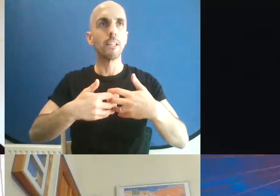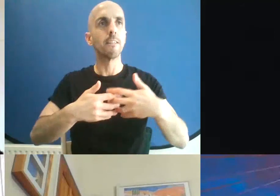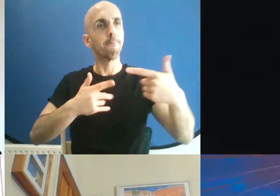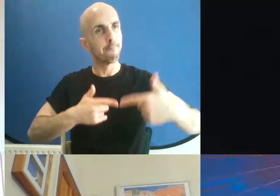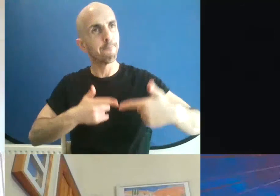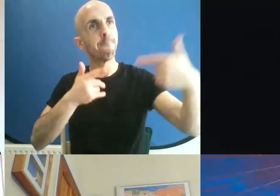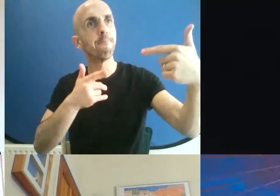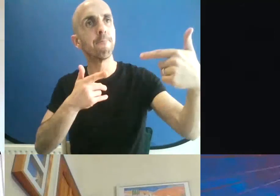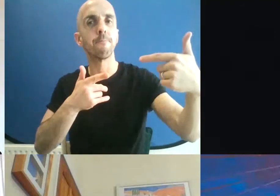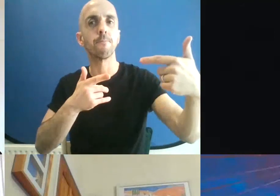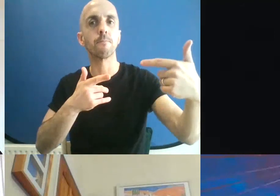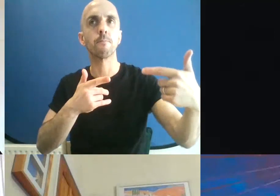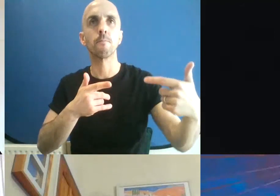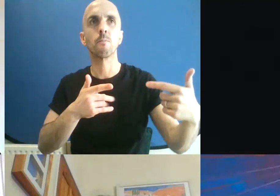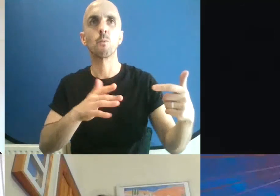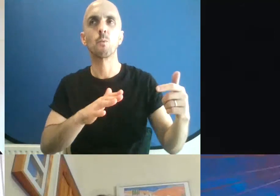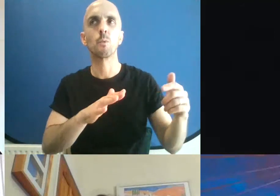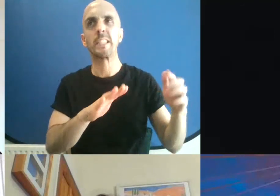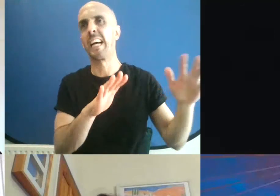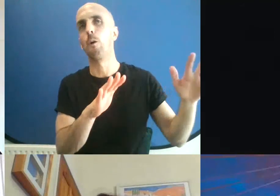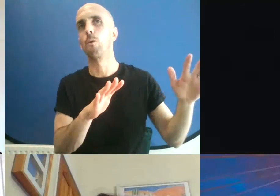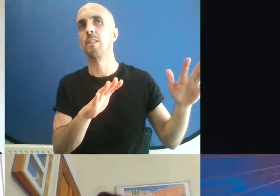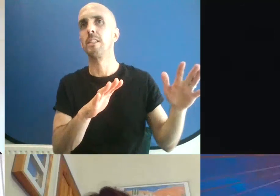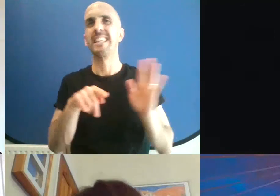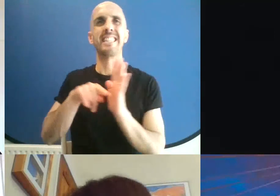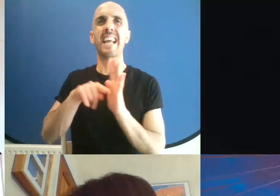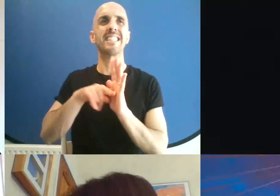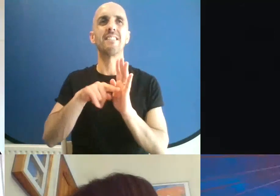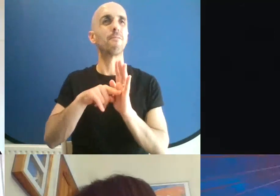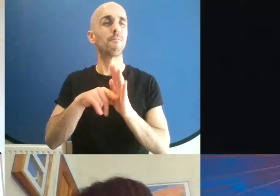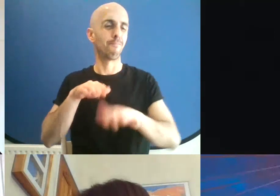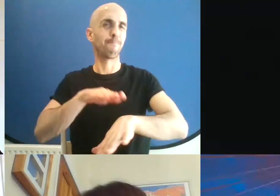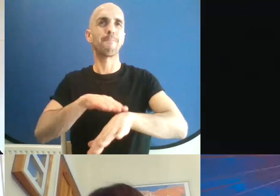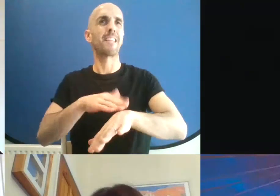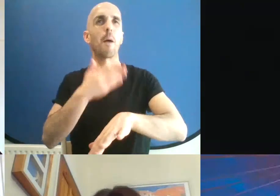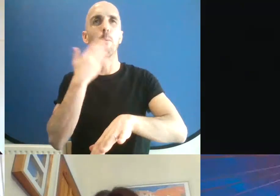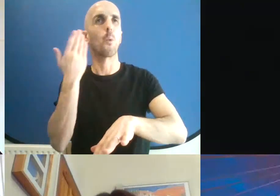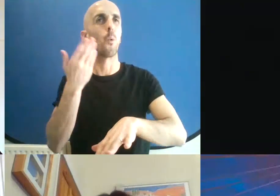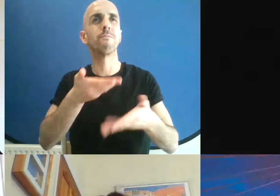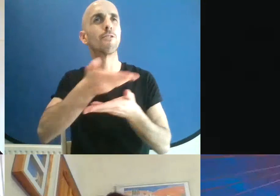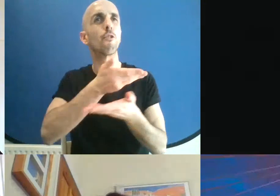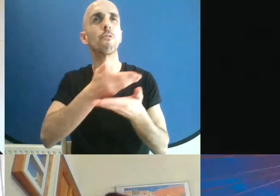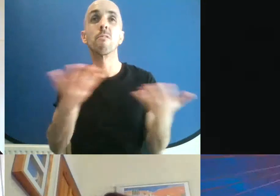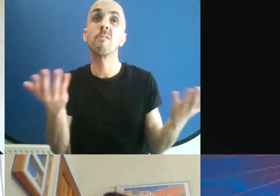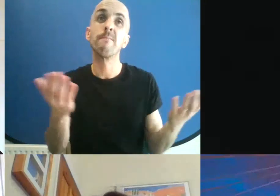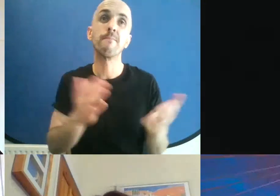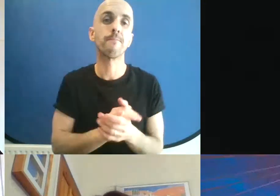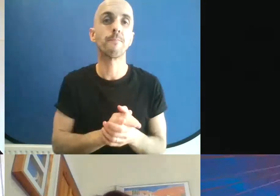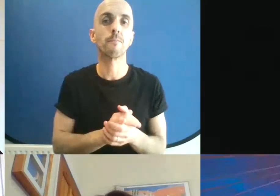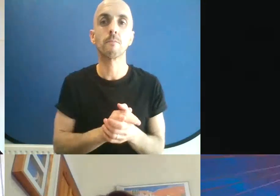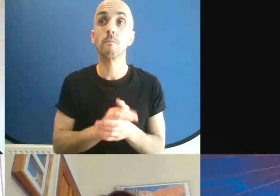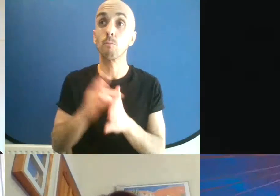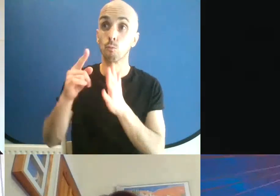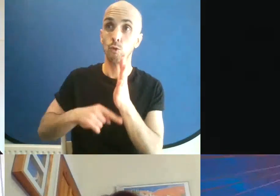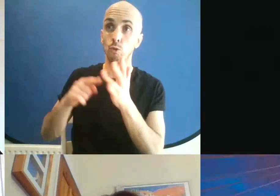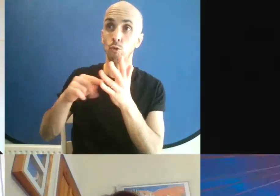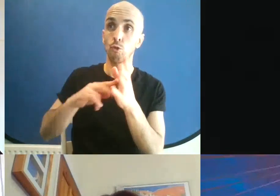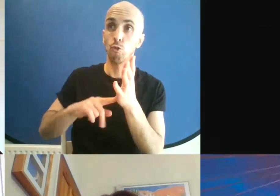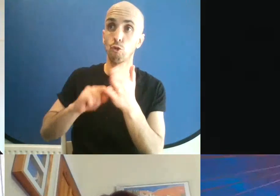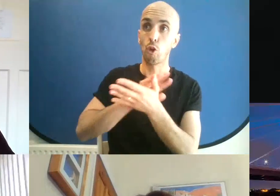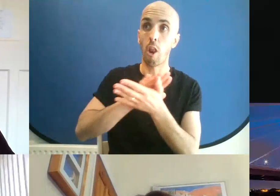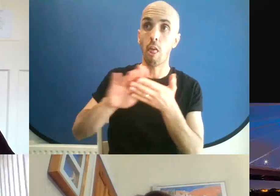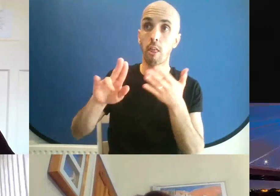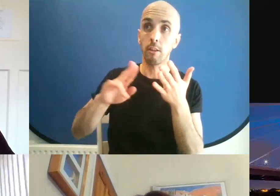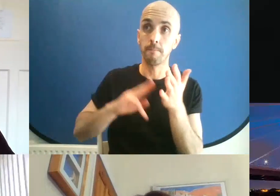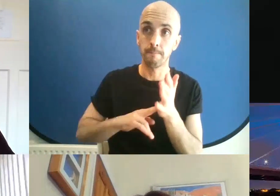to discuss that much further about the negatives. But okay, thanks, Margaret. And Jonathan, do you want to feedback on your